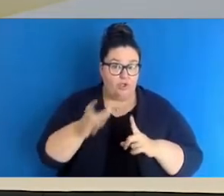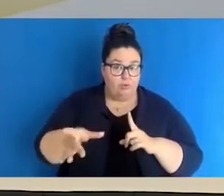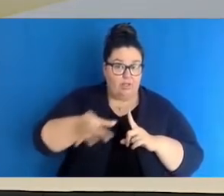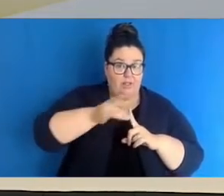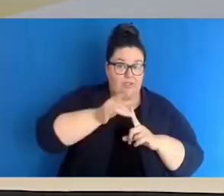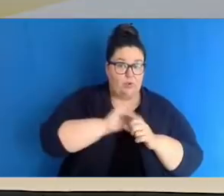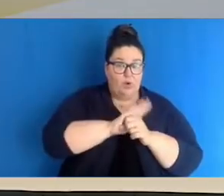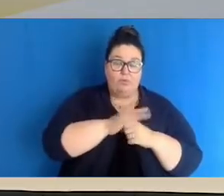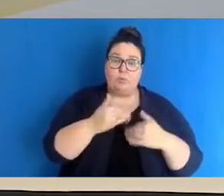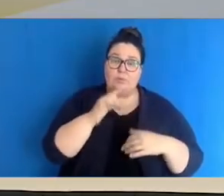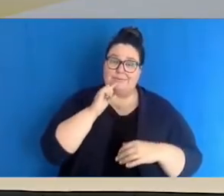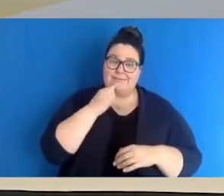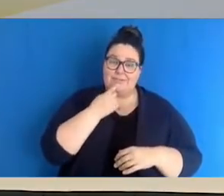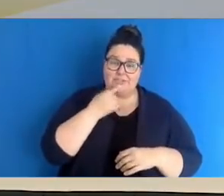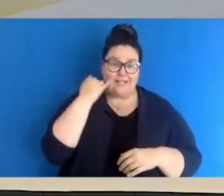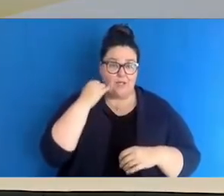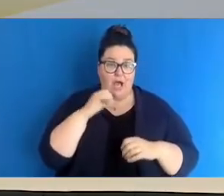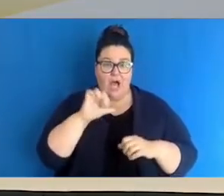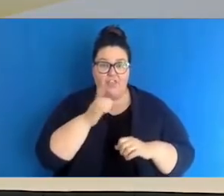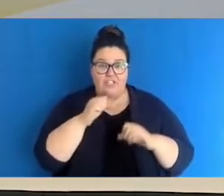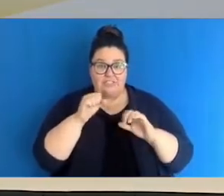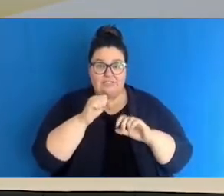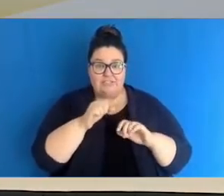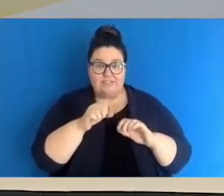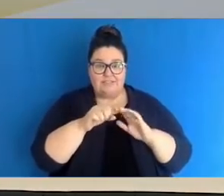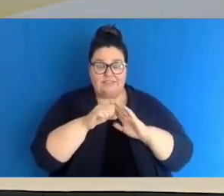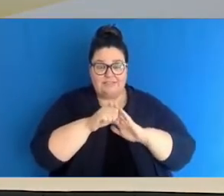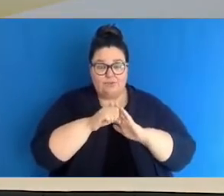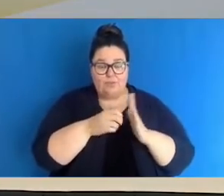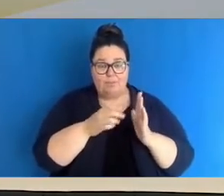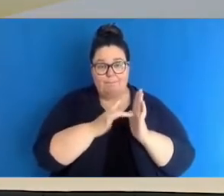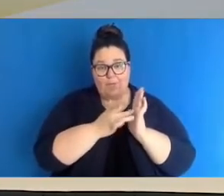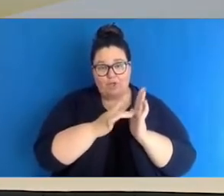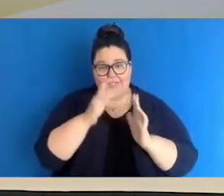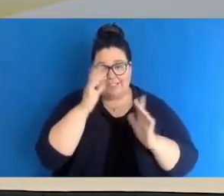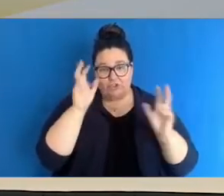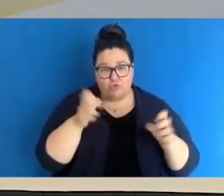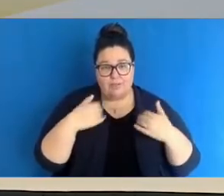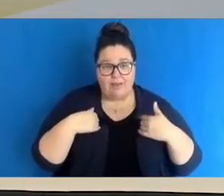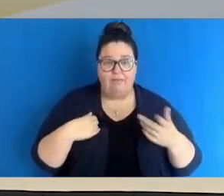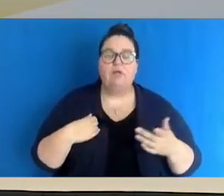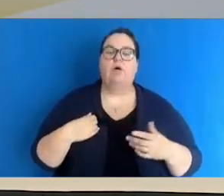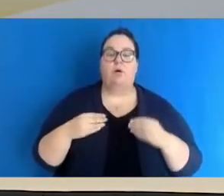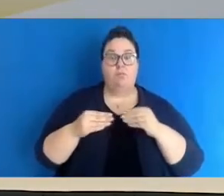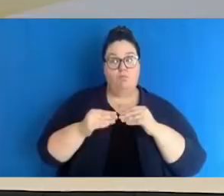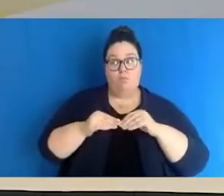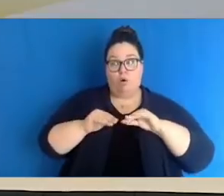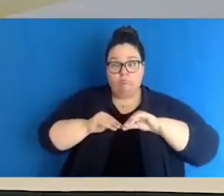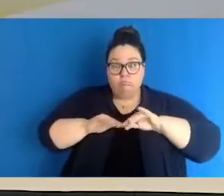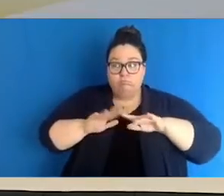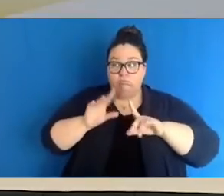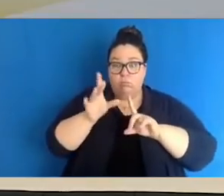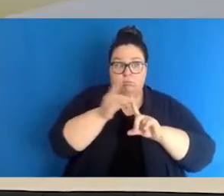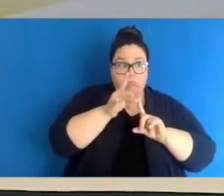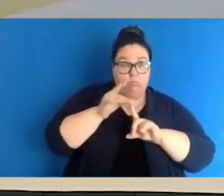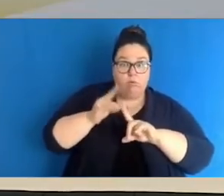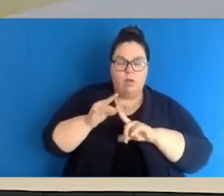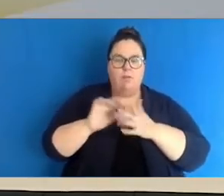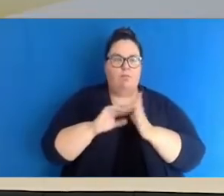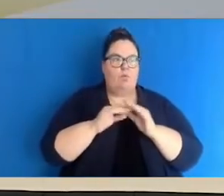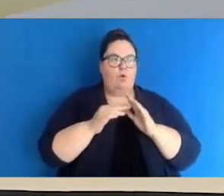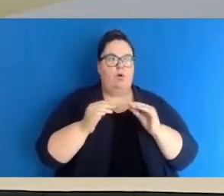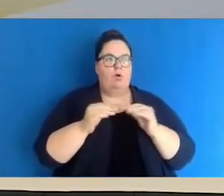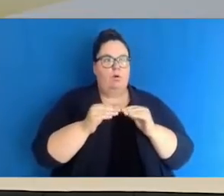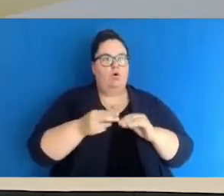health conditions. We look at the level of disease in the community. The more cases in the community, the higher risk of being exposed and